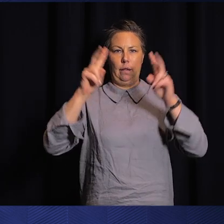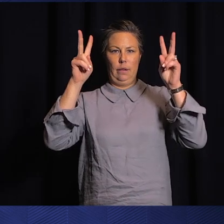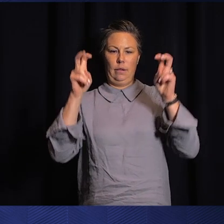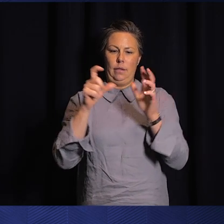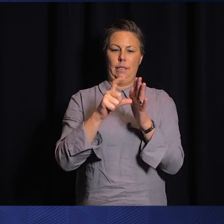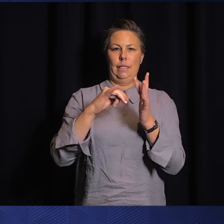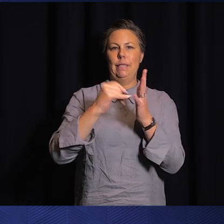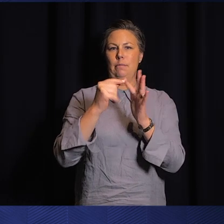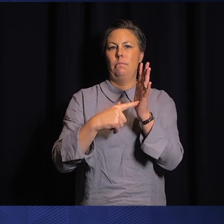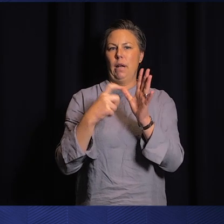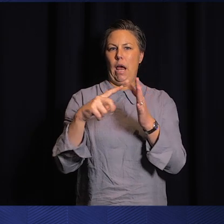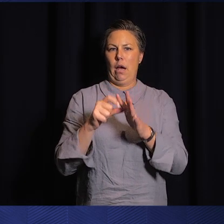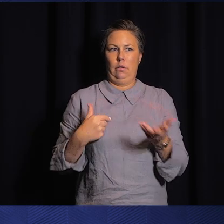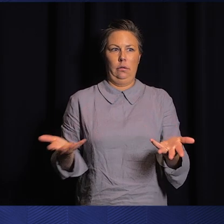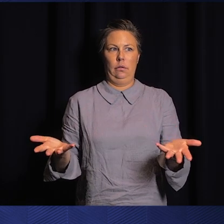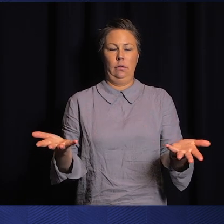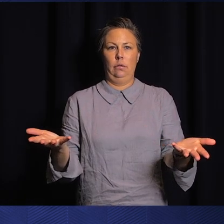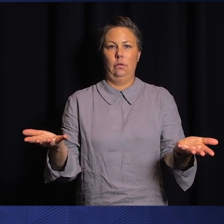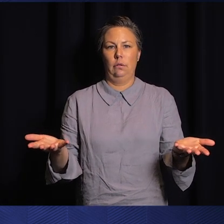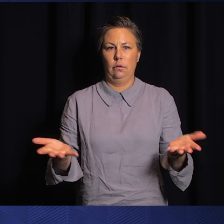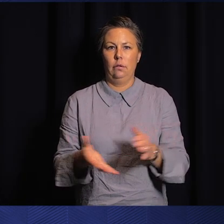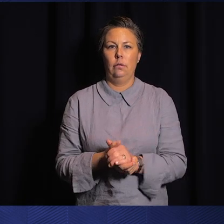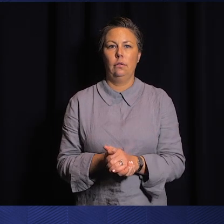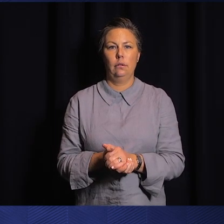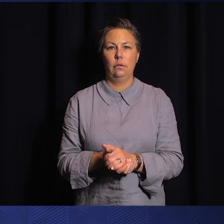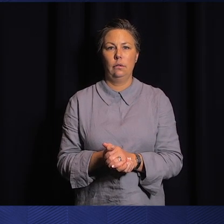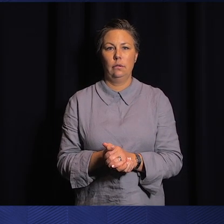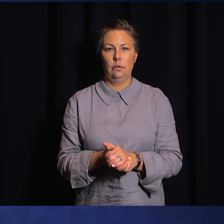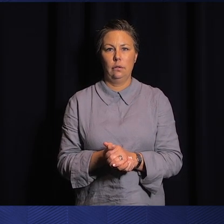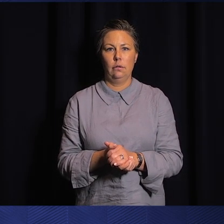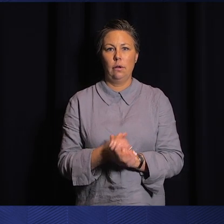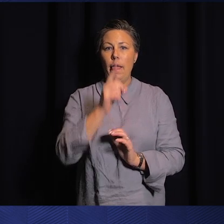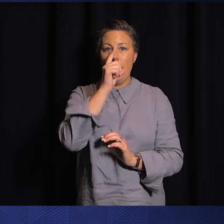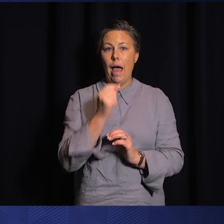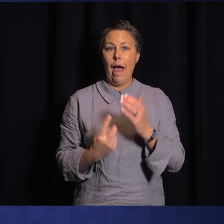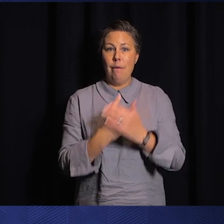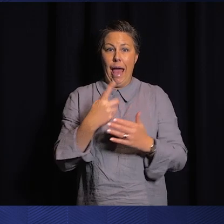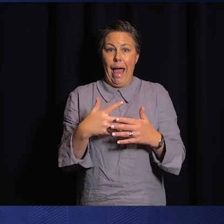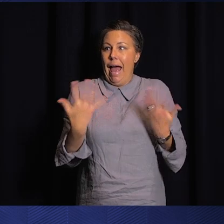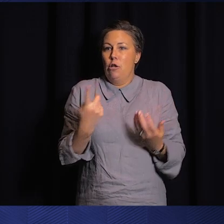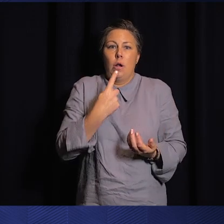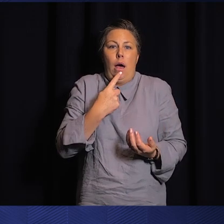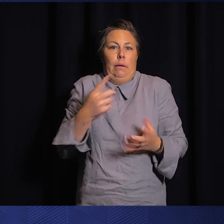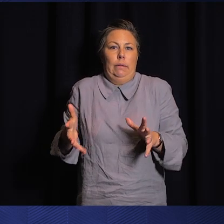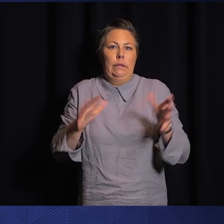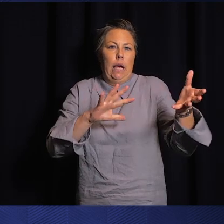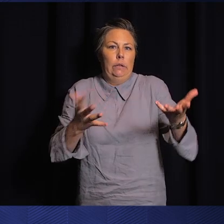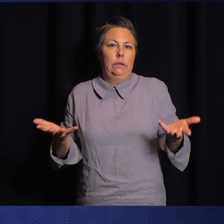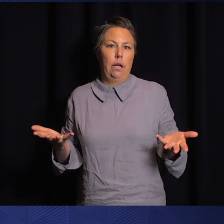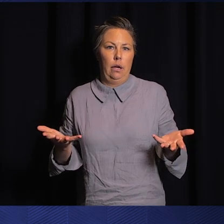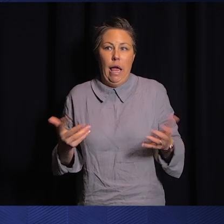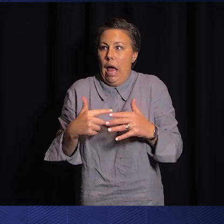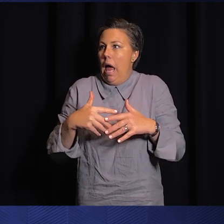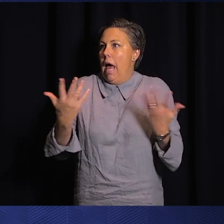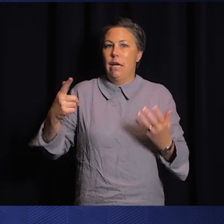know that this is applicable to any of the drivers. And this could be any